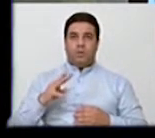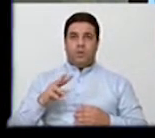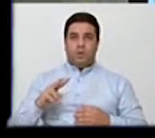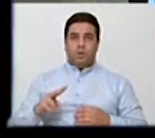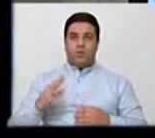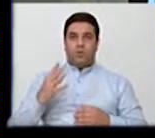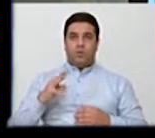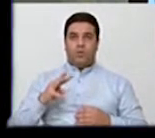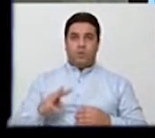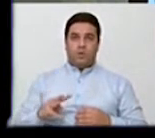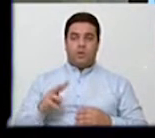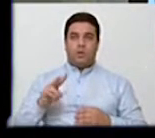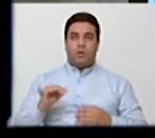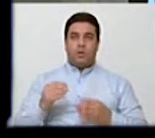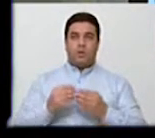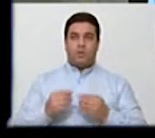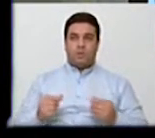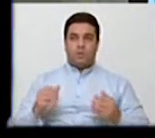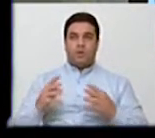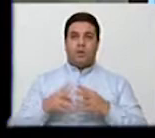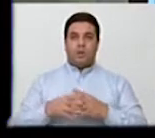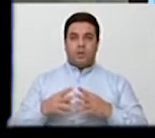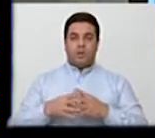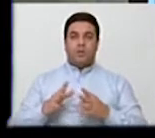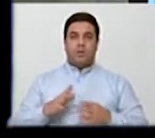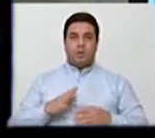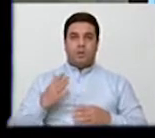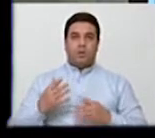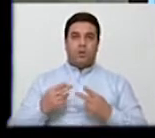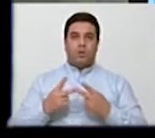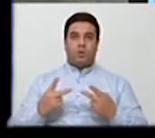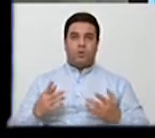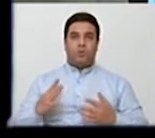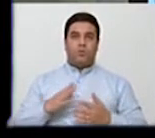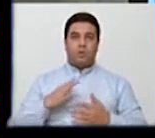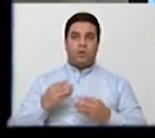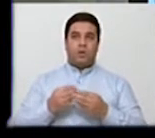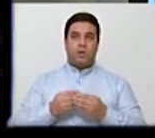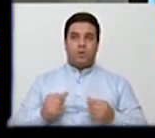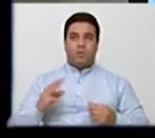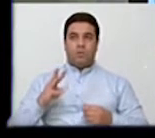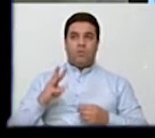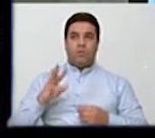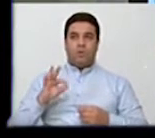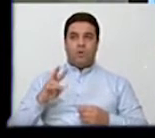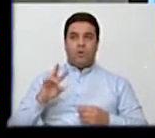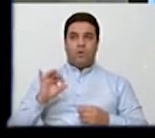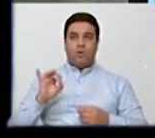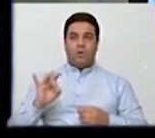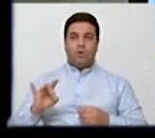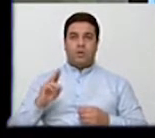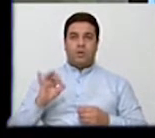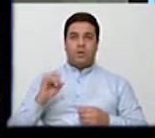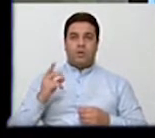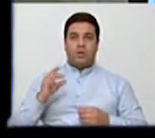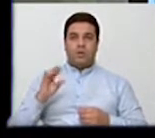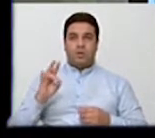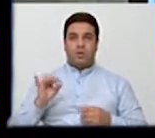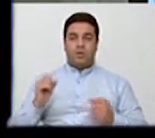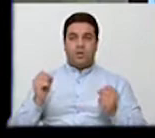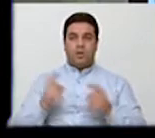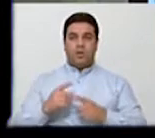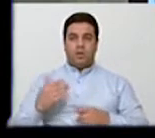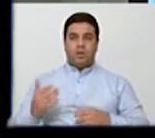ml 4 malyarli eritmalari aralashtirildi. Hosil bo'lgan eritmaning molar konsentratsiyasini aniqlang.